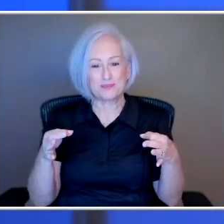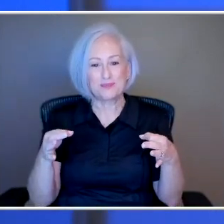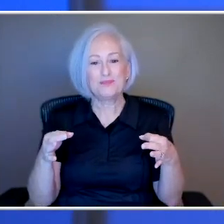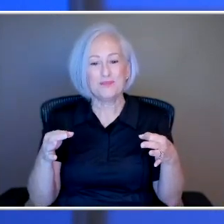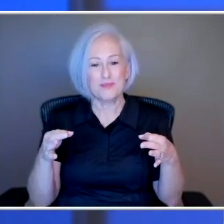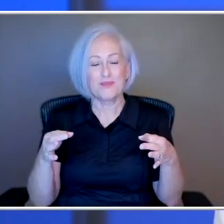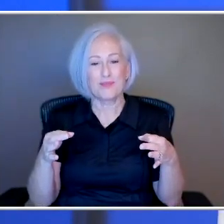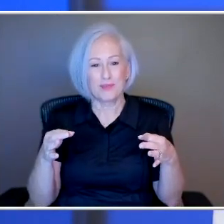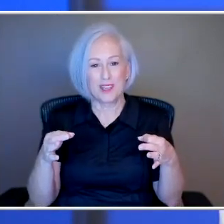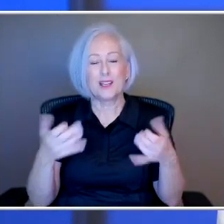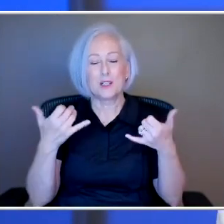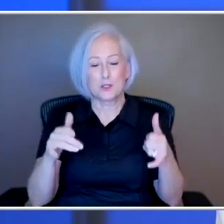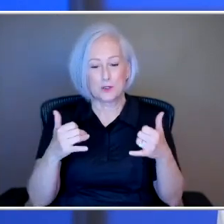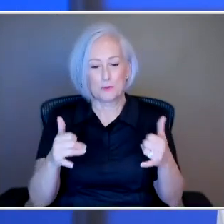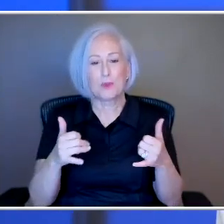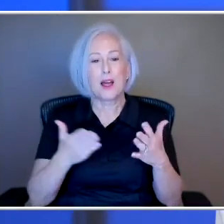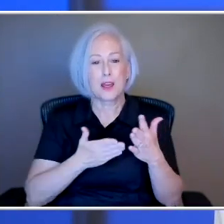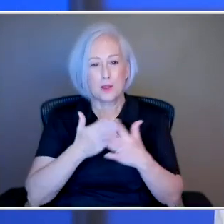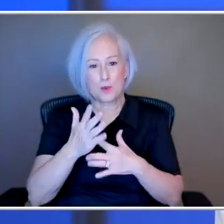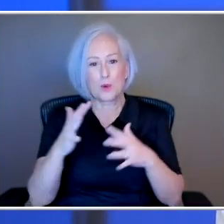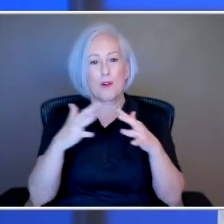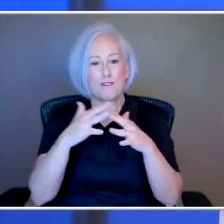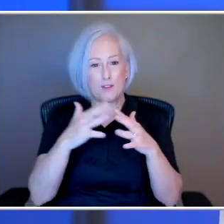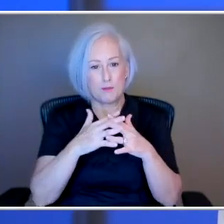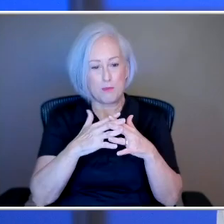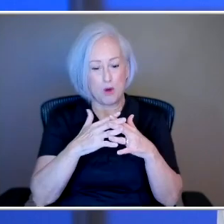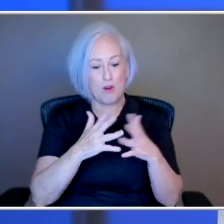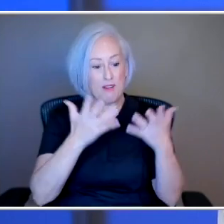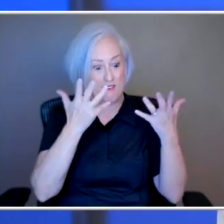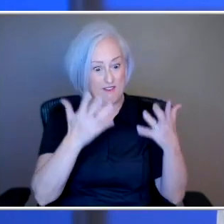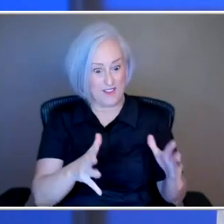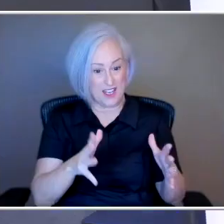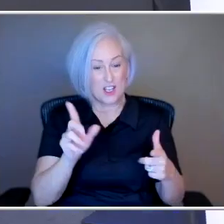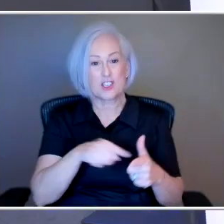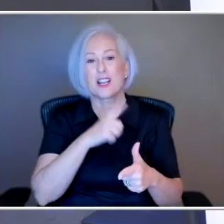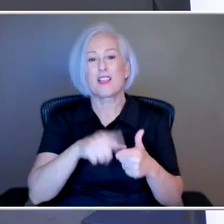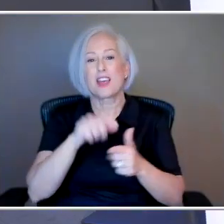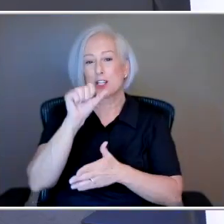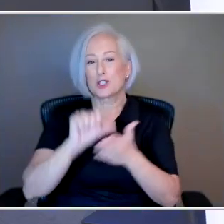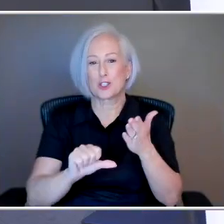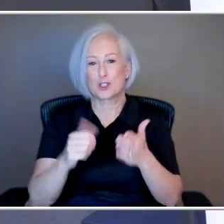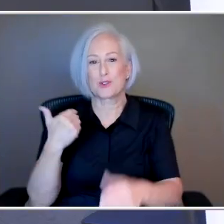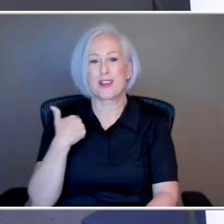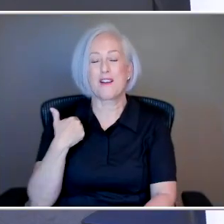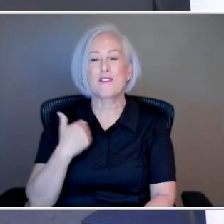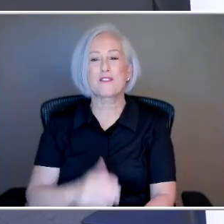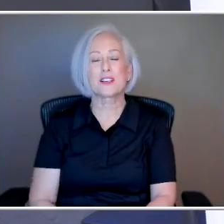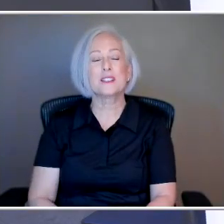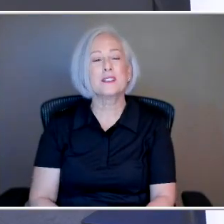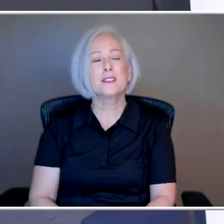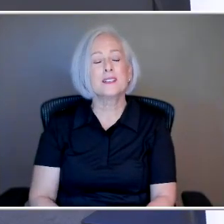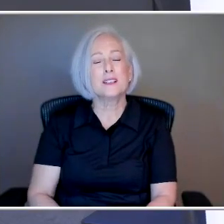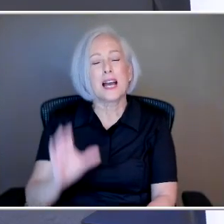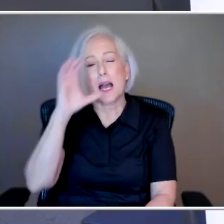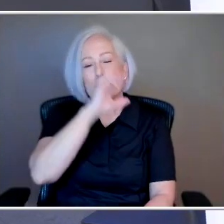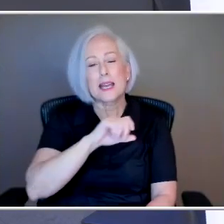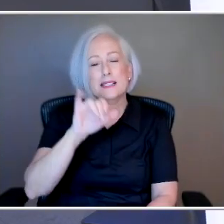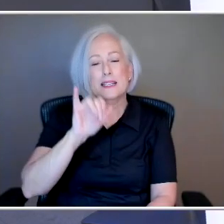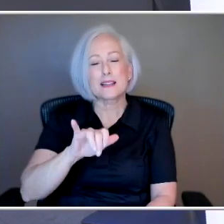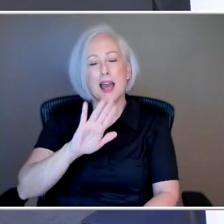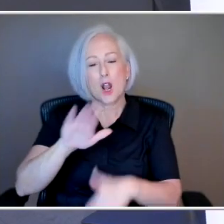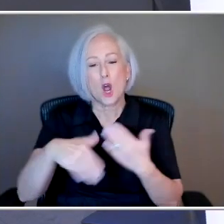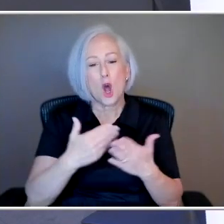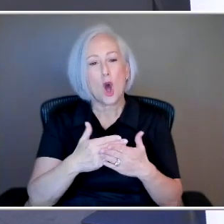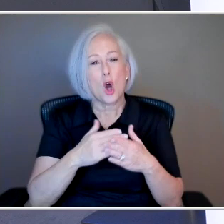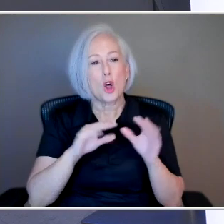through his football season, and after the season he had surgery. So I would imagine with all of the movement and all the games, you kind of lose track of maybe how